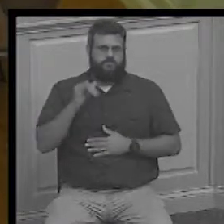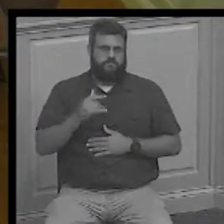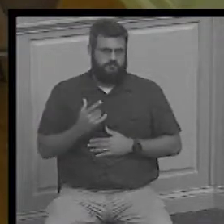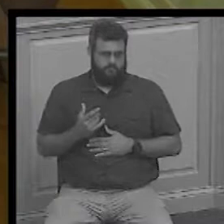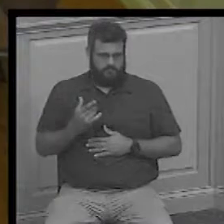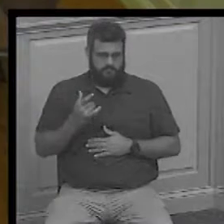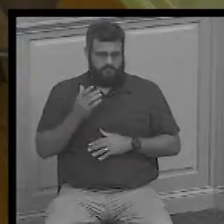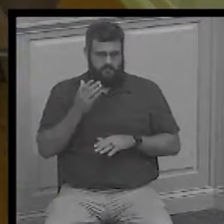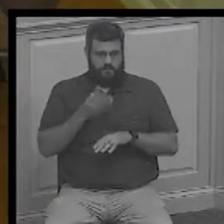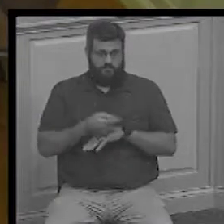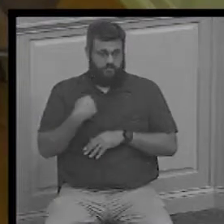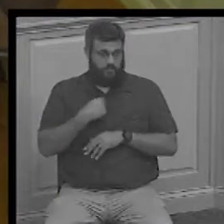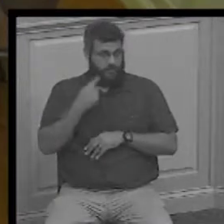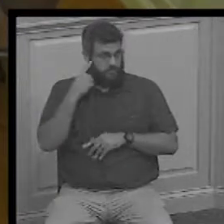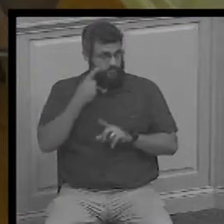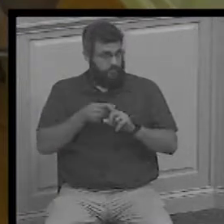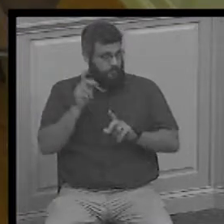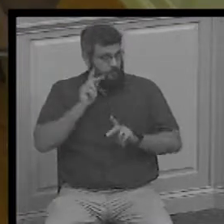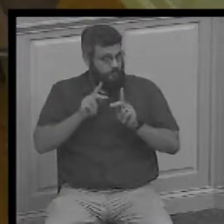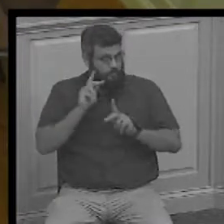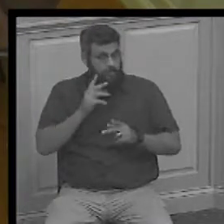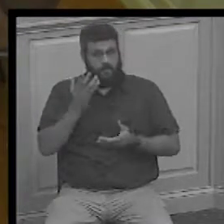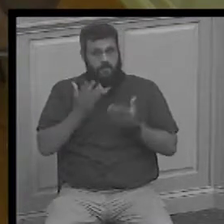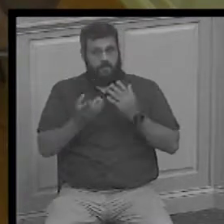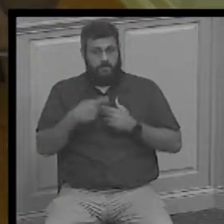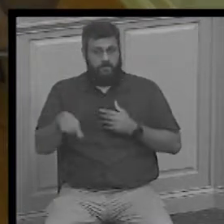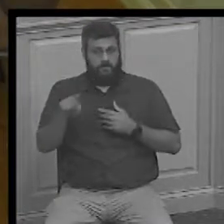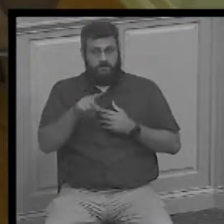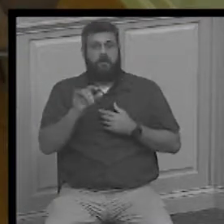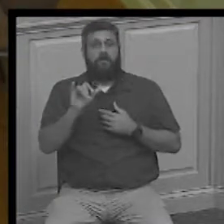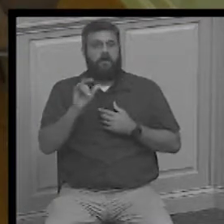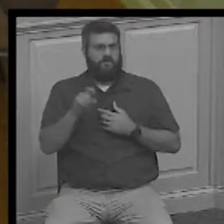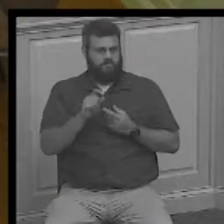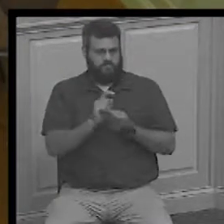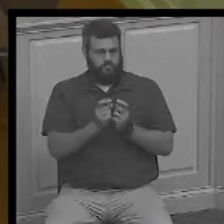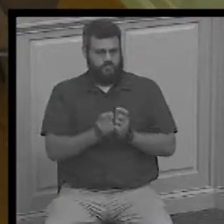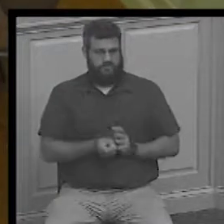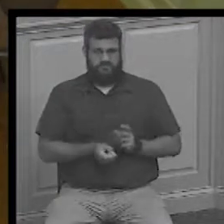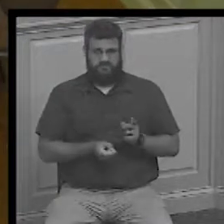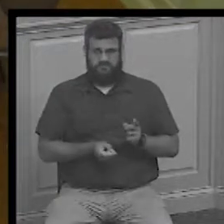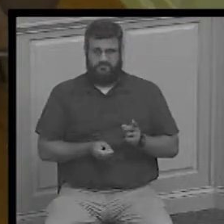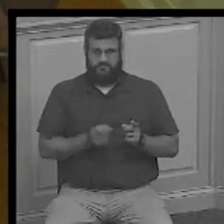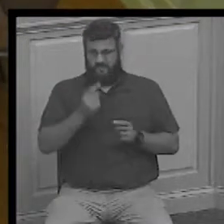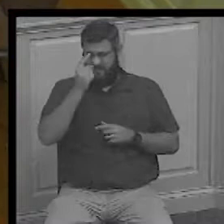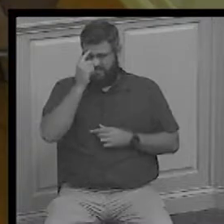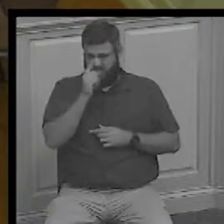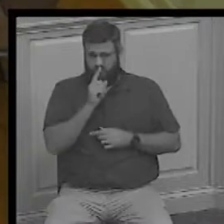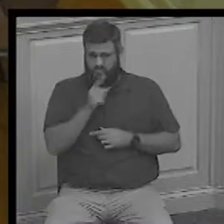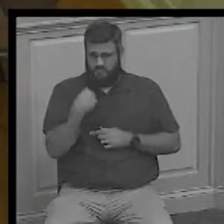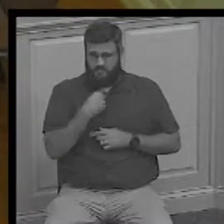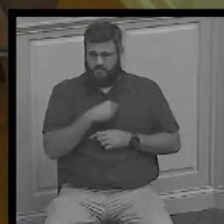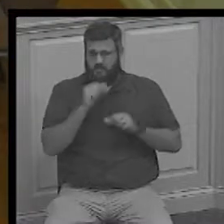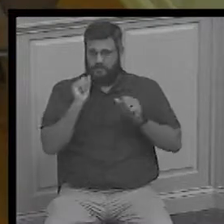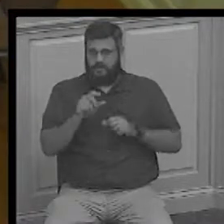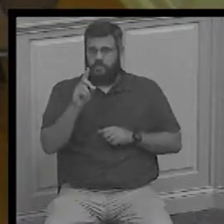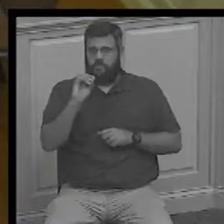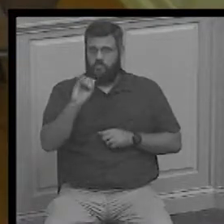After we hear some folks, there may be some things that we need to tweak, but I think we can do that.